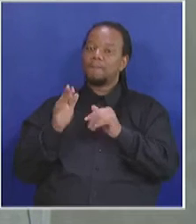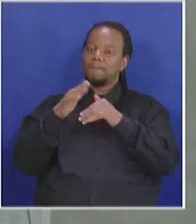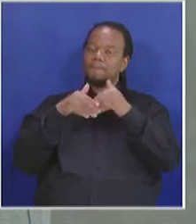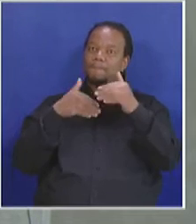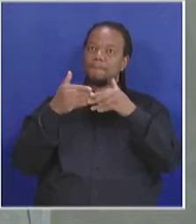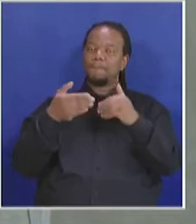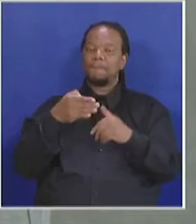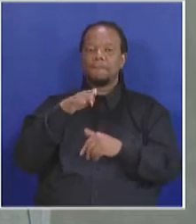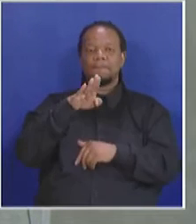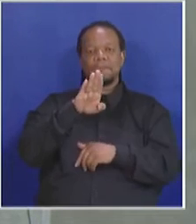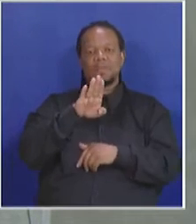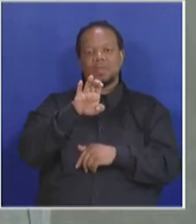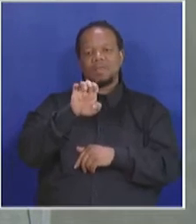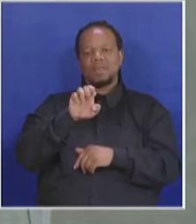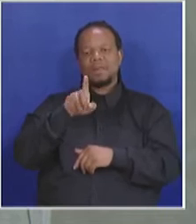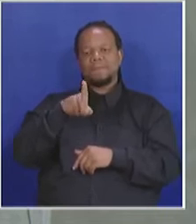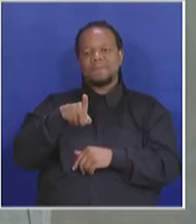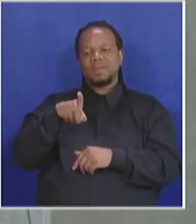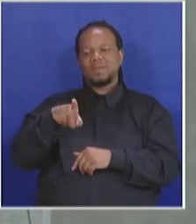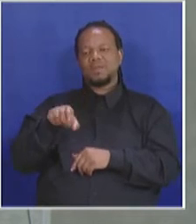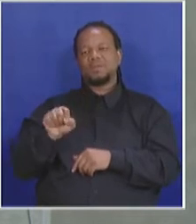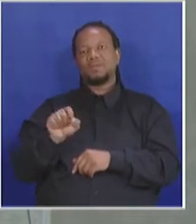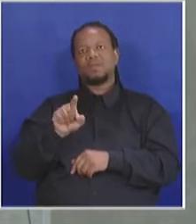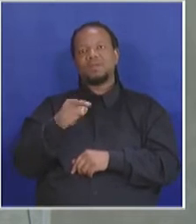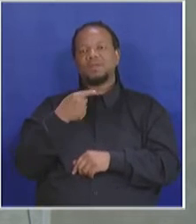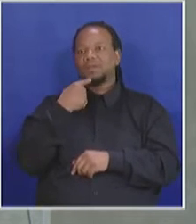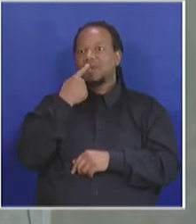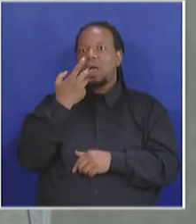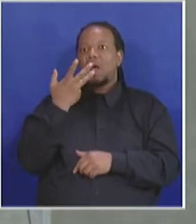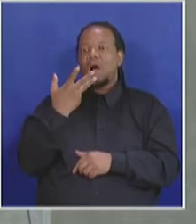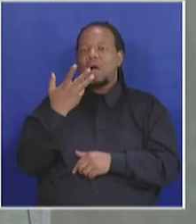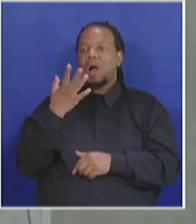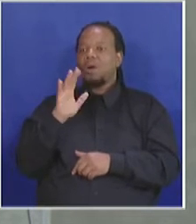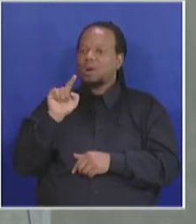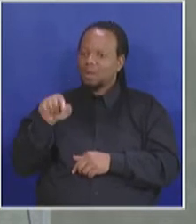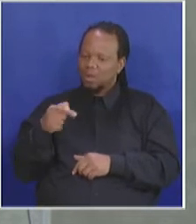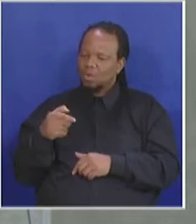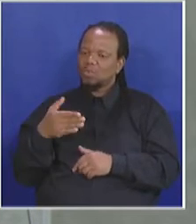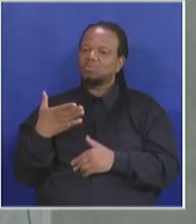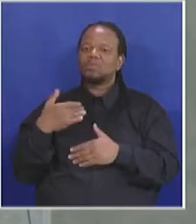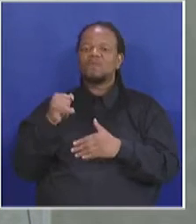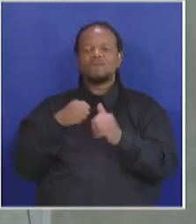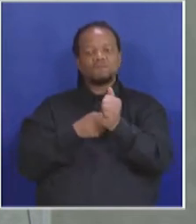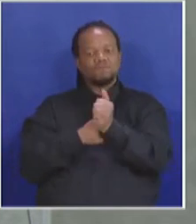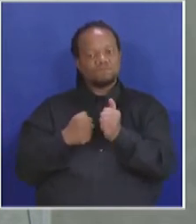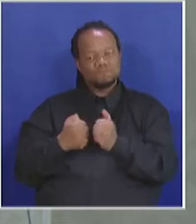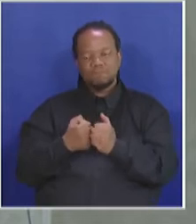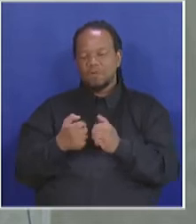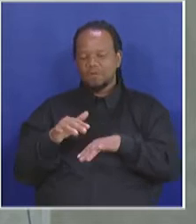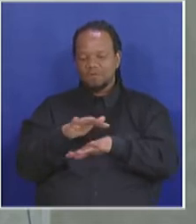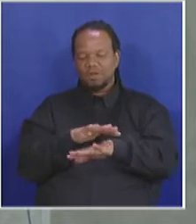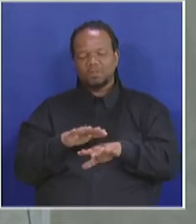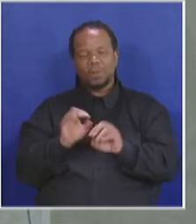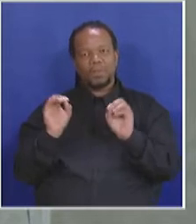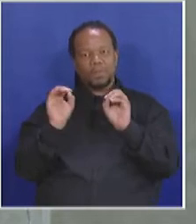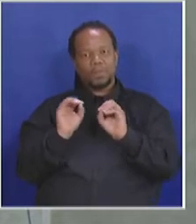BEPs, stated earlier this year that the barrier to infrastructure delivery lies in the lack of transparency during the